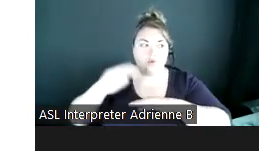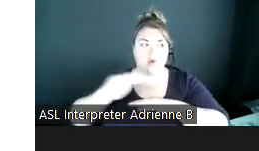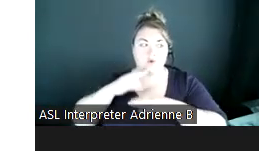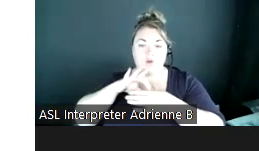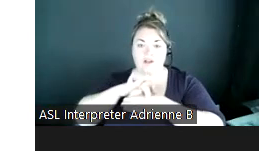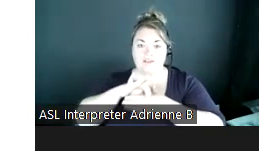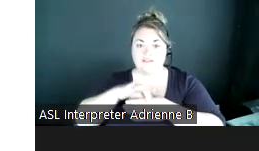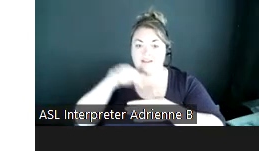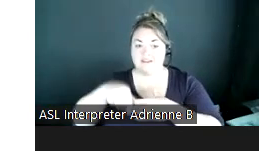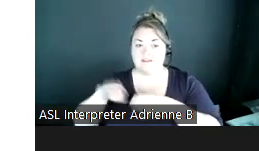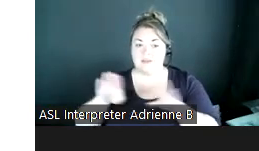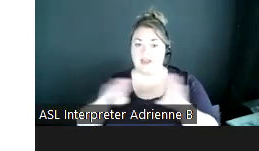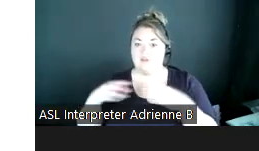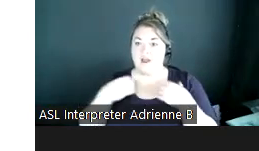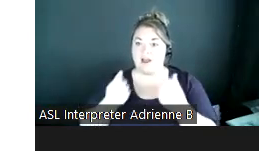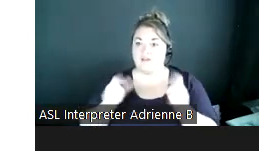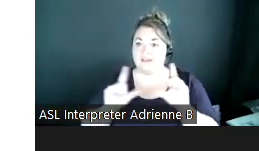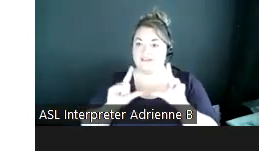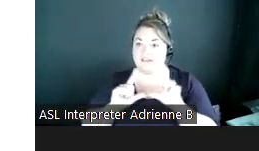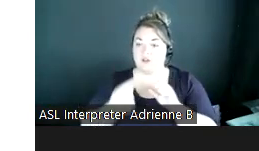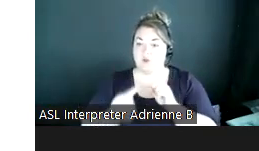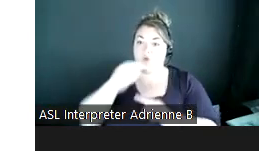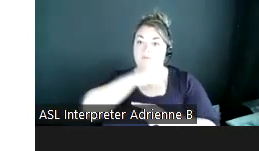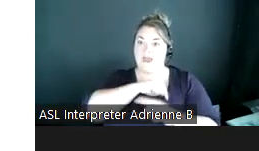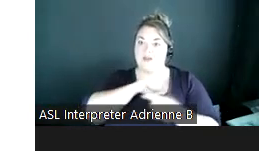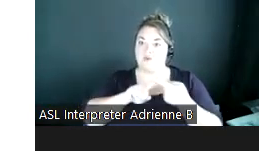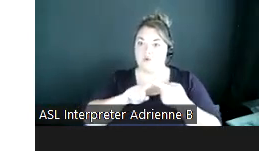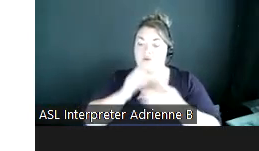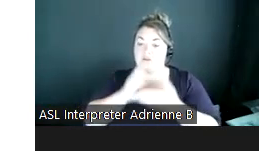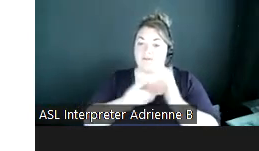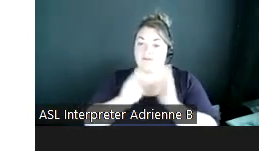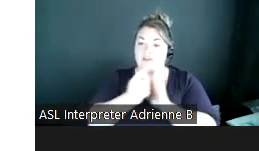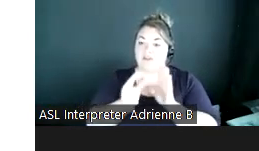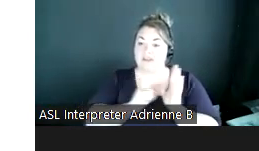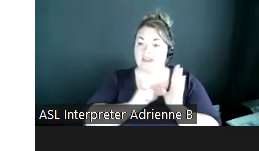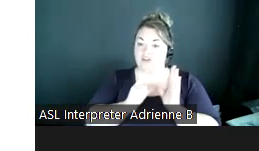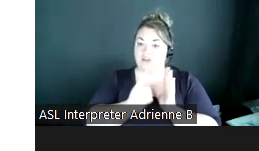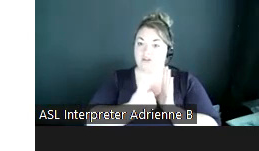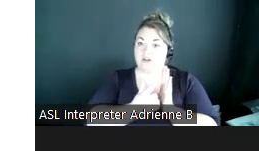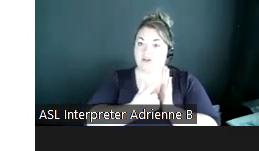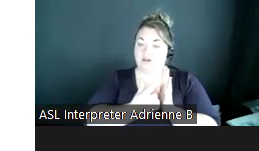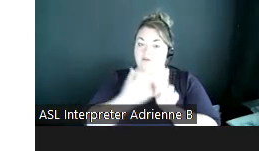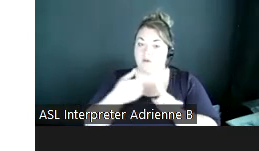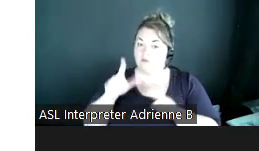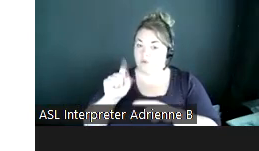this behavioral health entity license goes back to some legislation from 2019, House